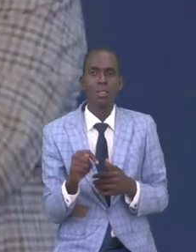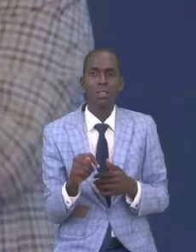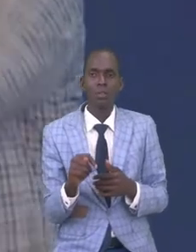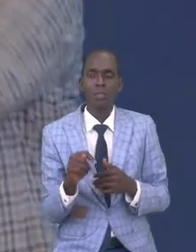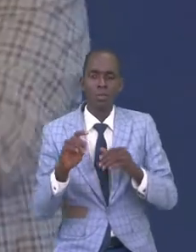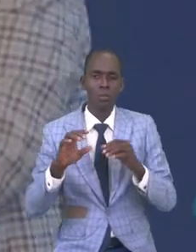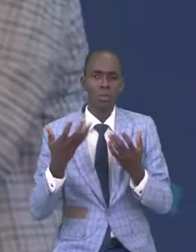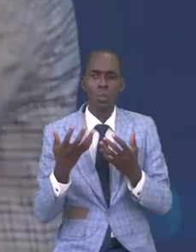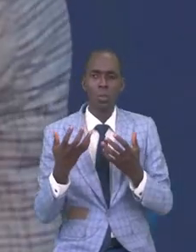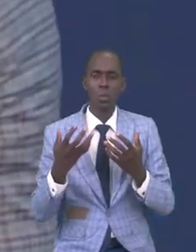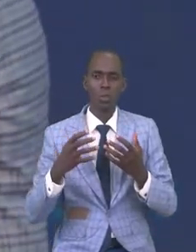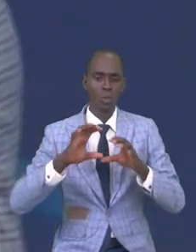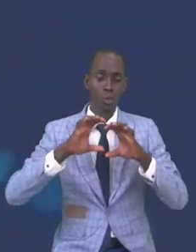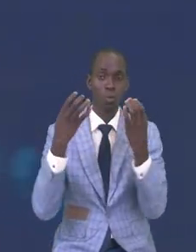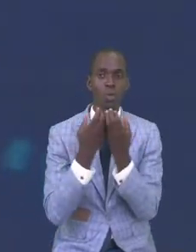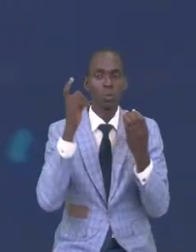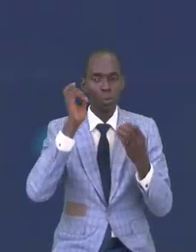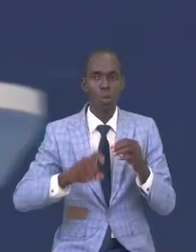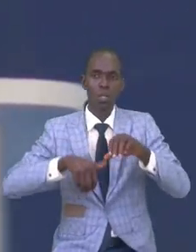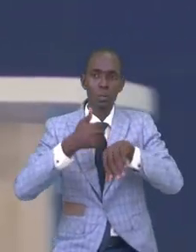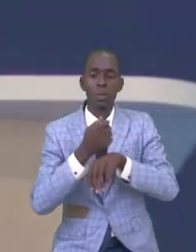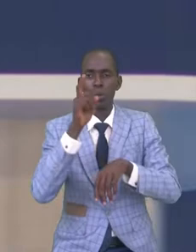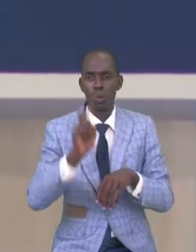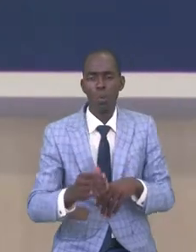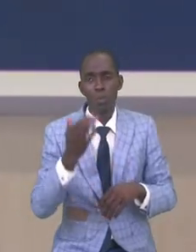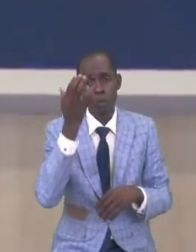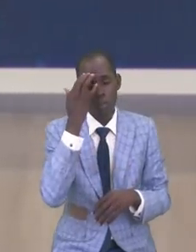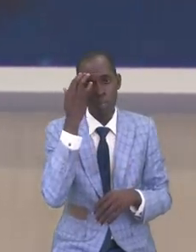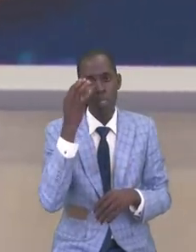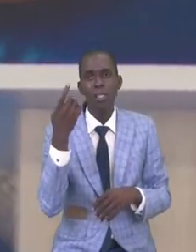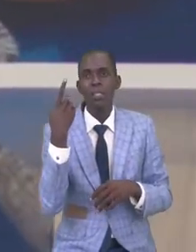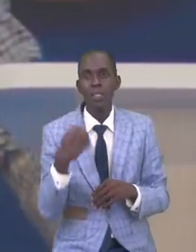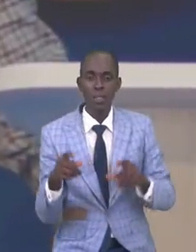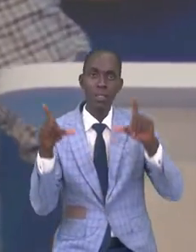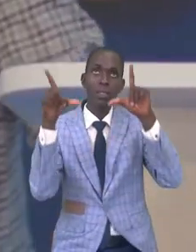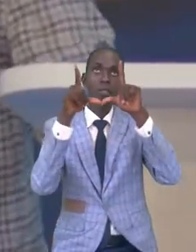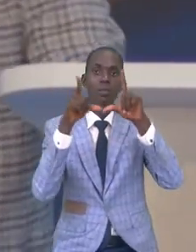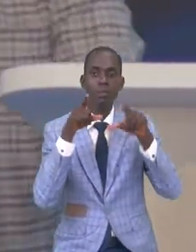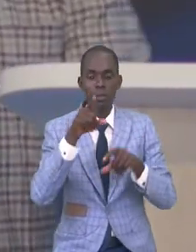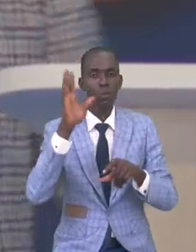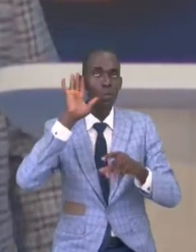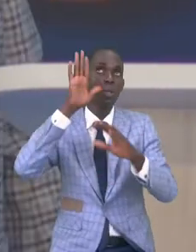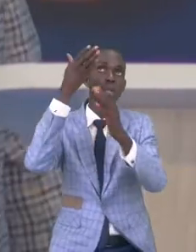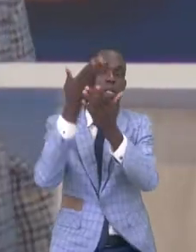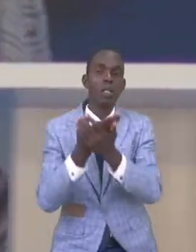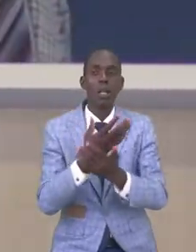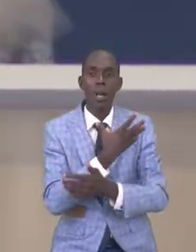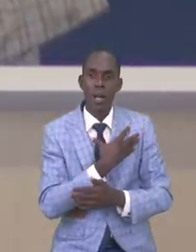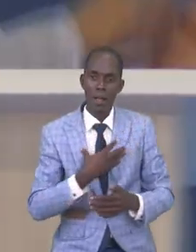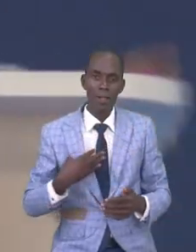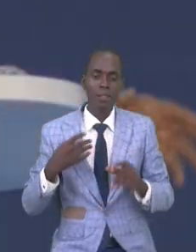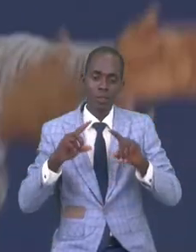company you will establish. You will identify the level you will reach and